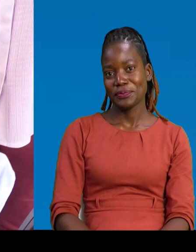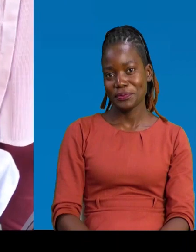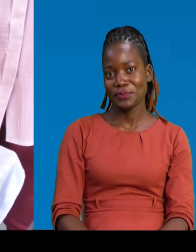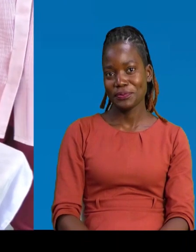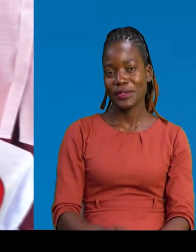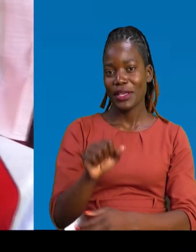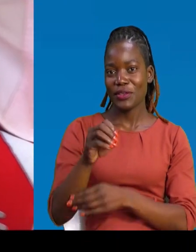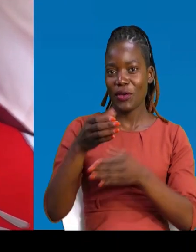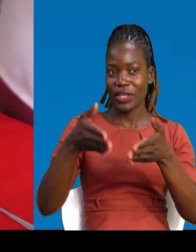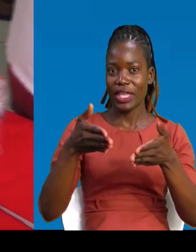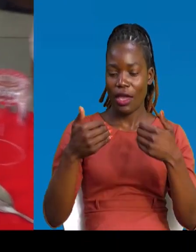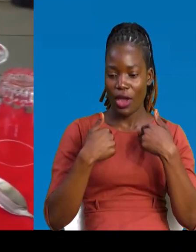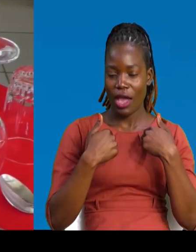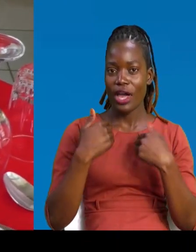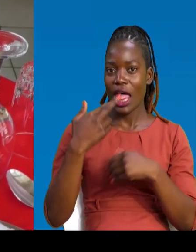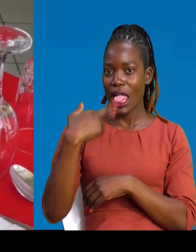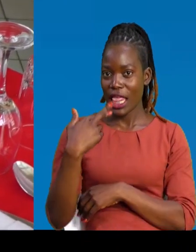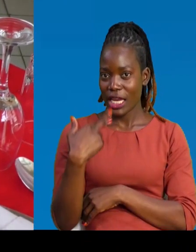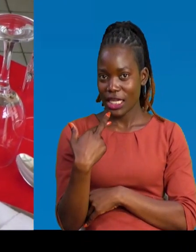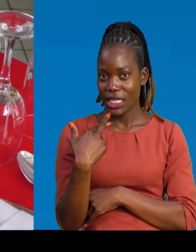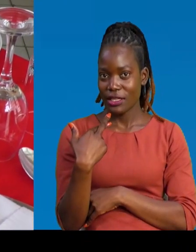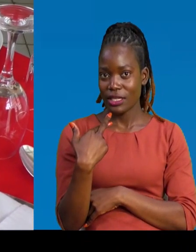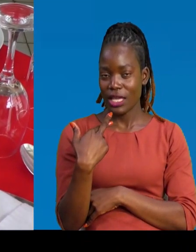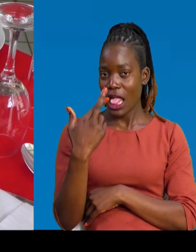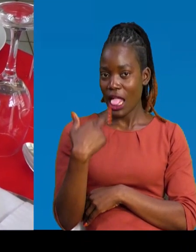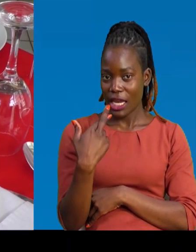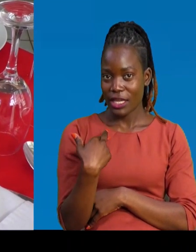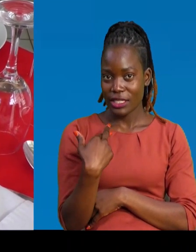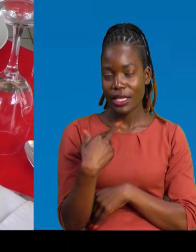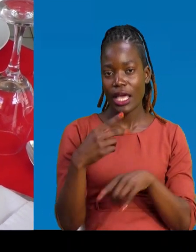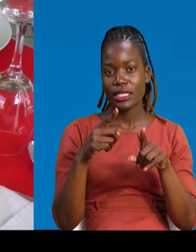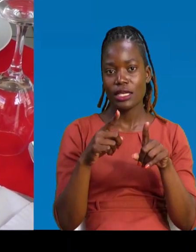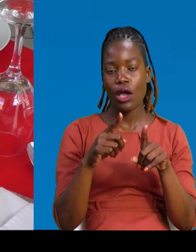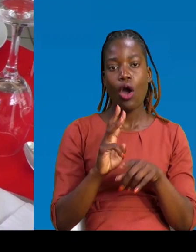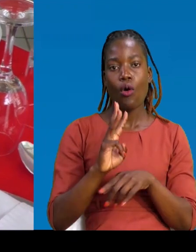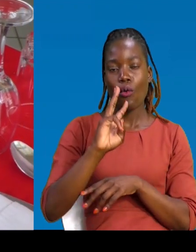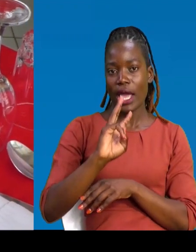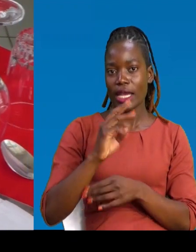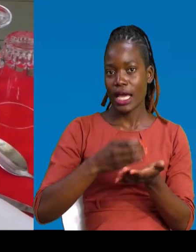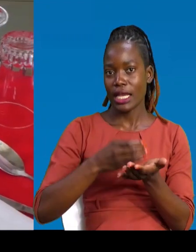here, these are red and these are white wine glasses. These are red wine glasses.